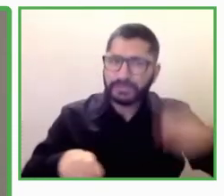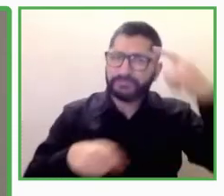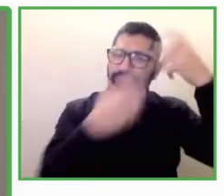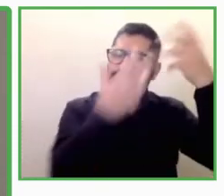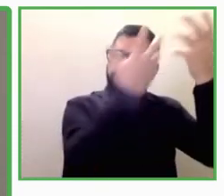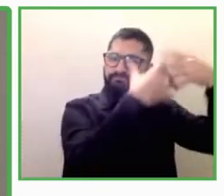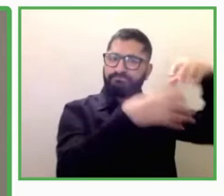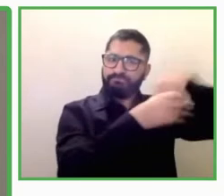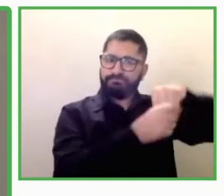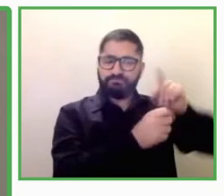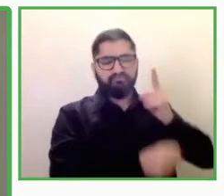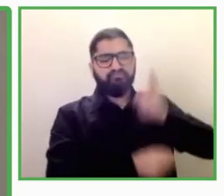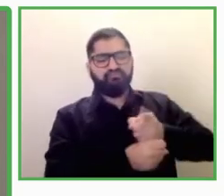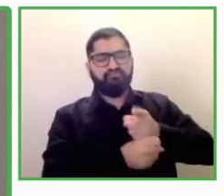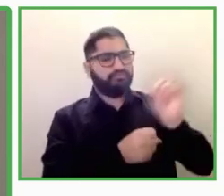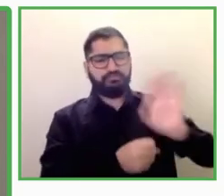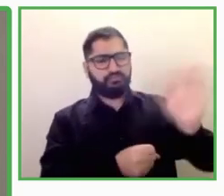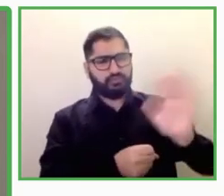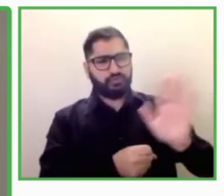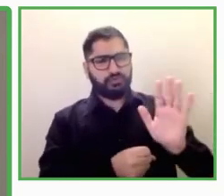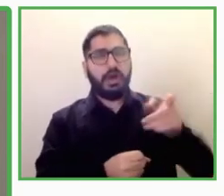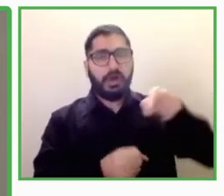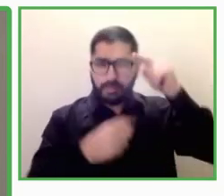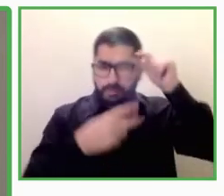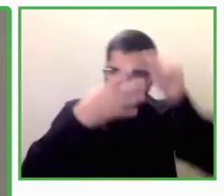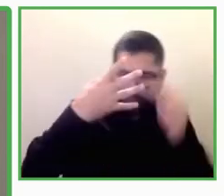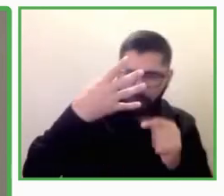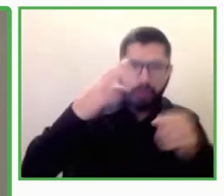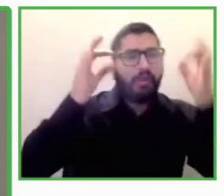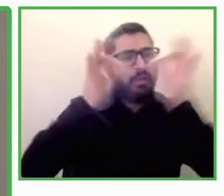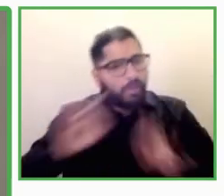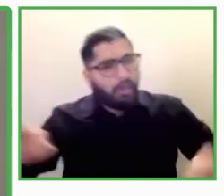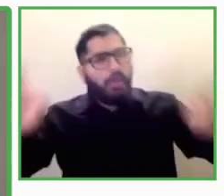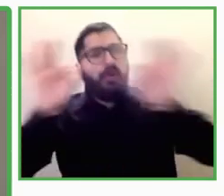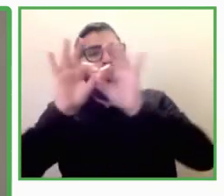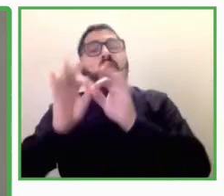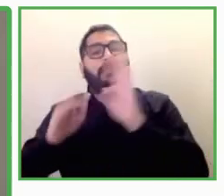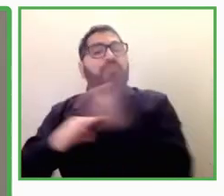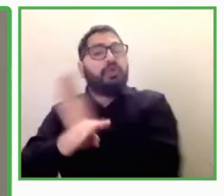says, in some of the elements like companies or